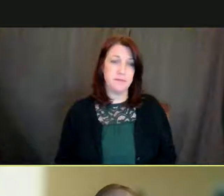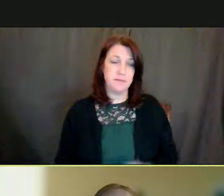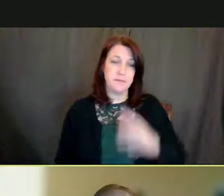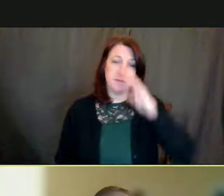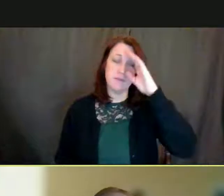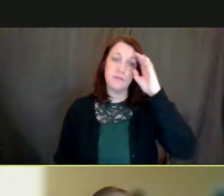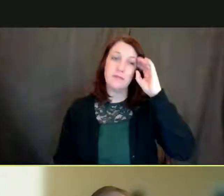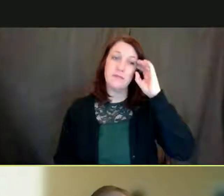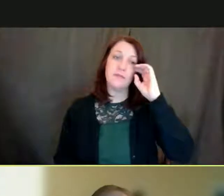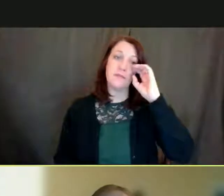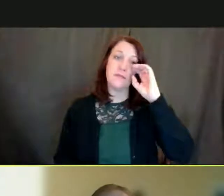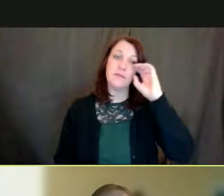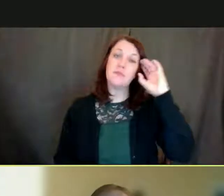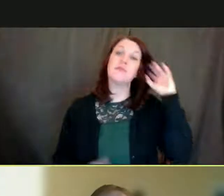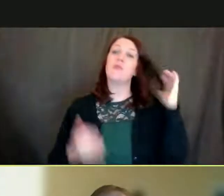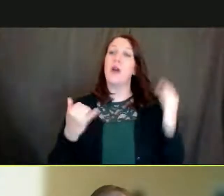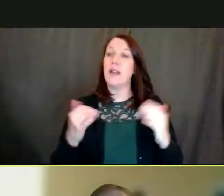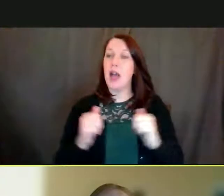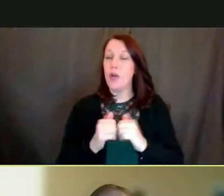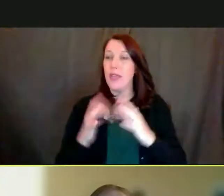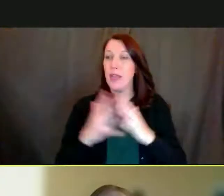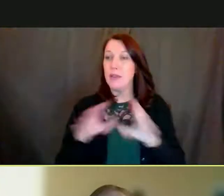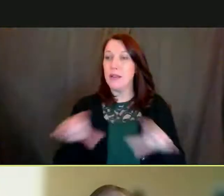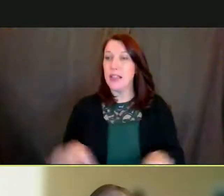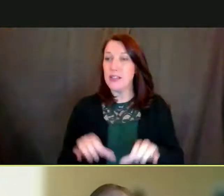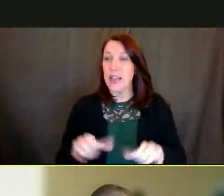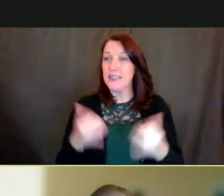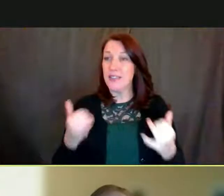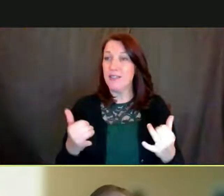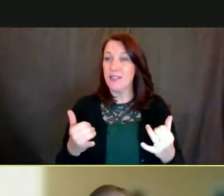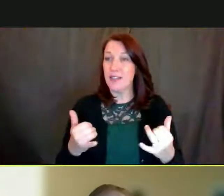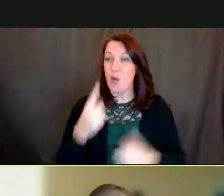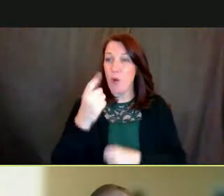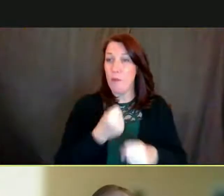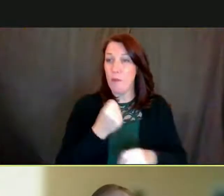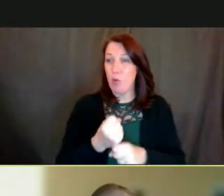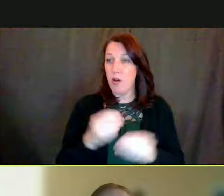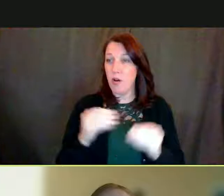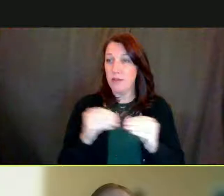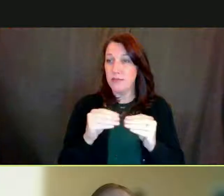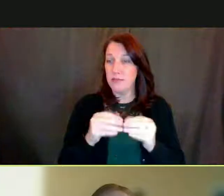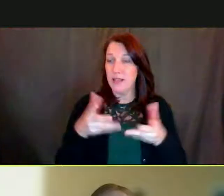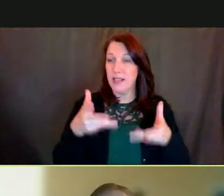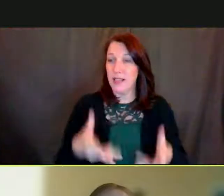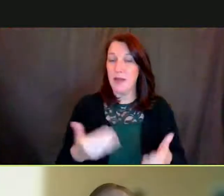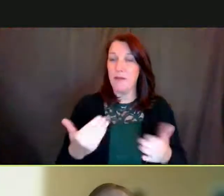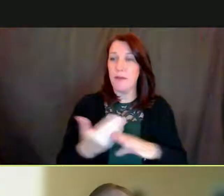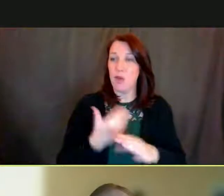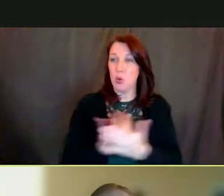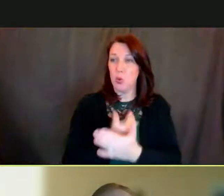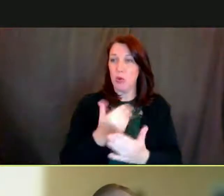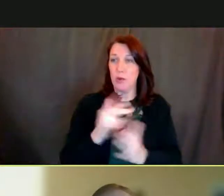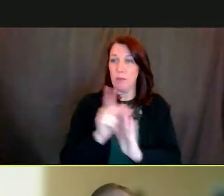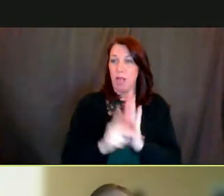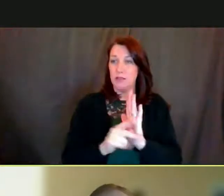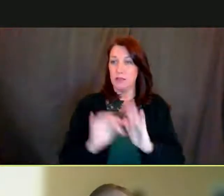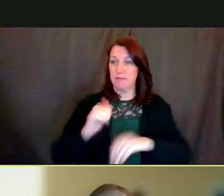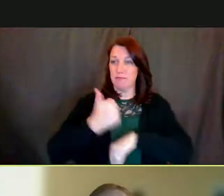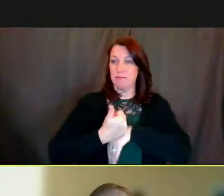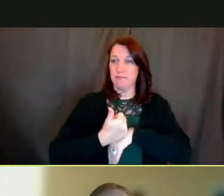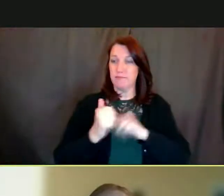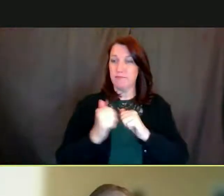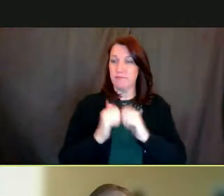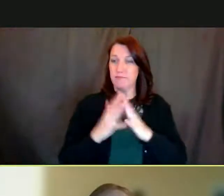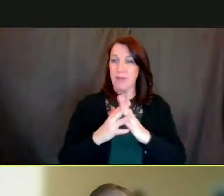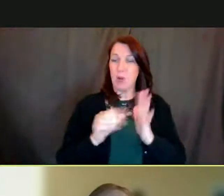We are in the midst of our implementation activities with just over a year to go before the new policy goes into effect, and I want to highlight a few areas